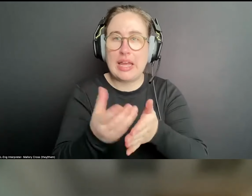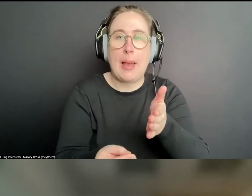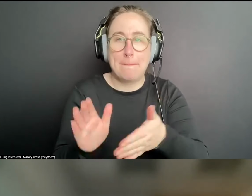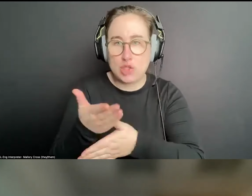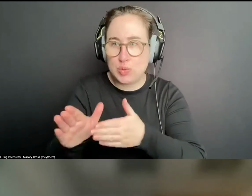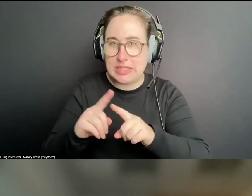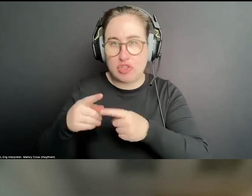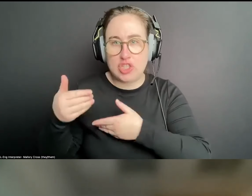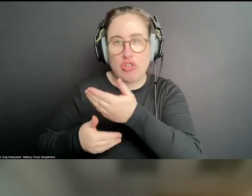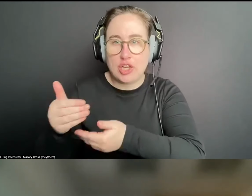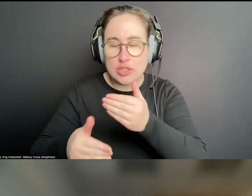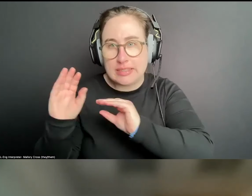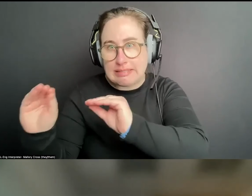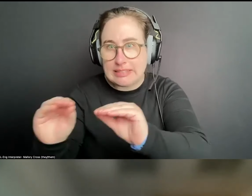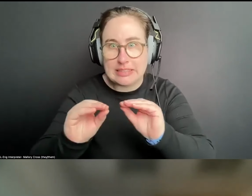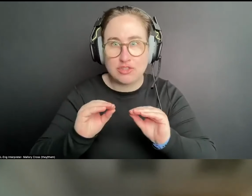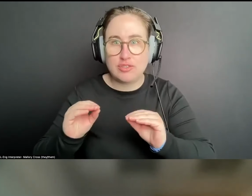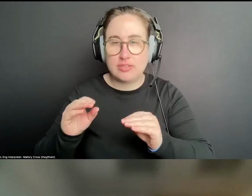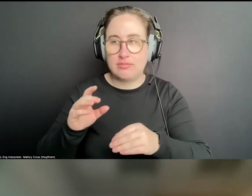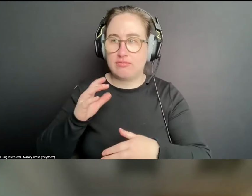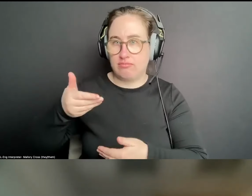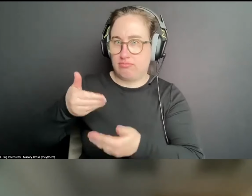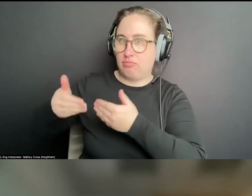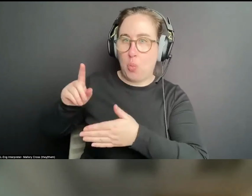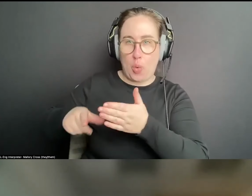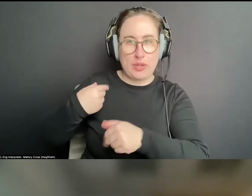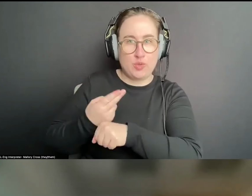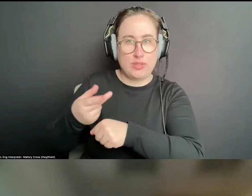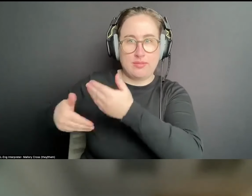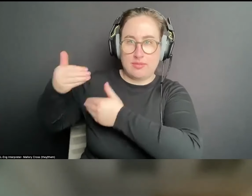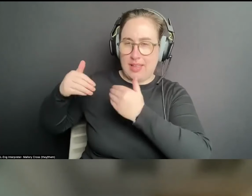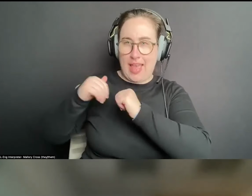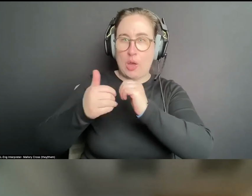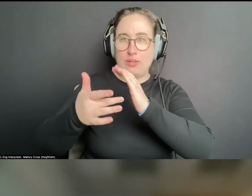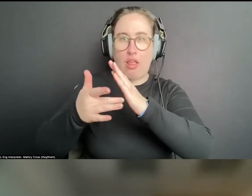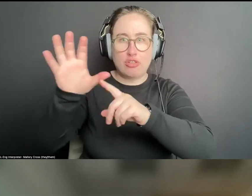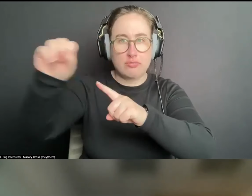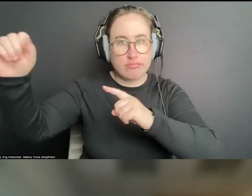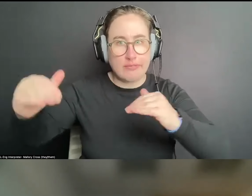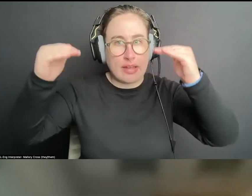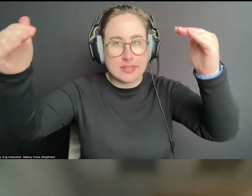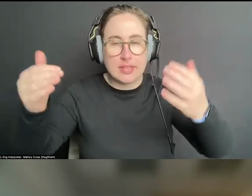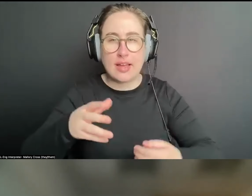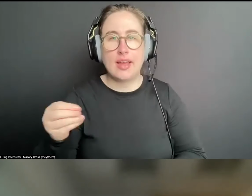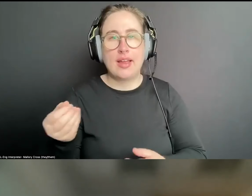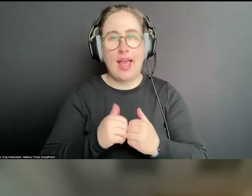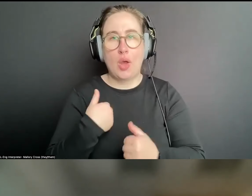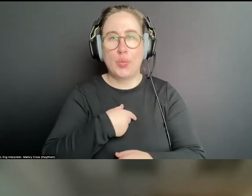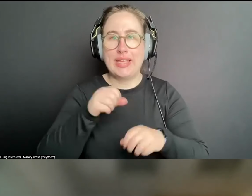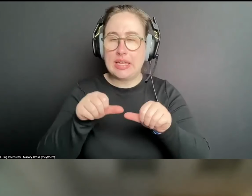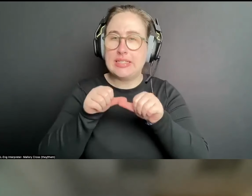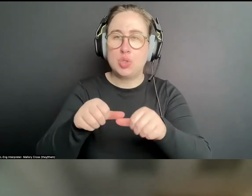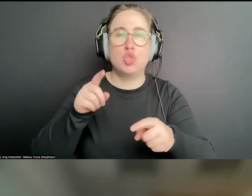generations, and just really teach young people on the advancements of technology and how we keep